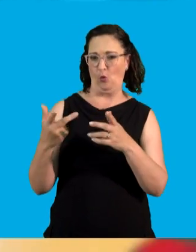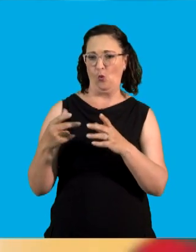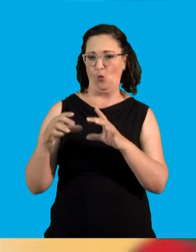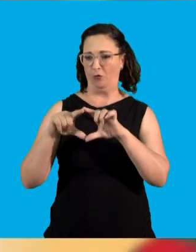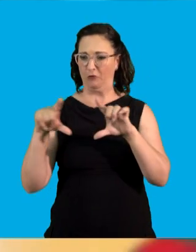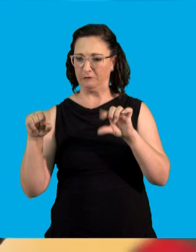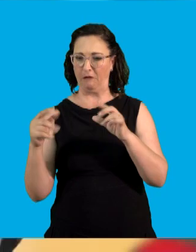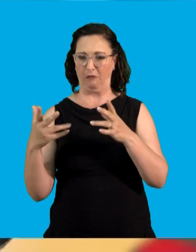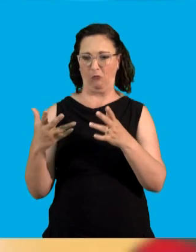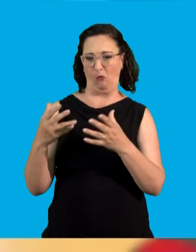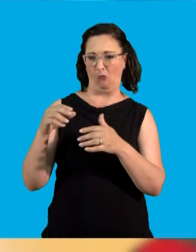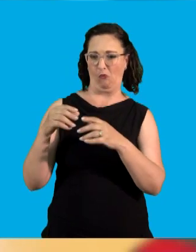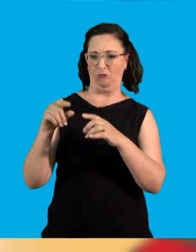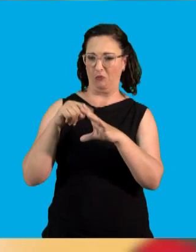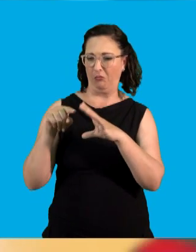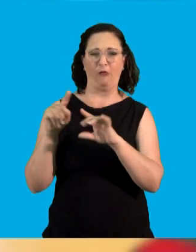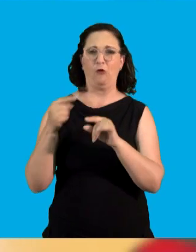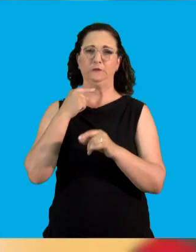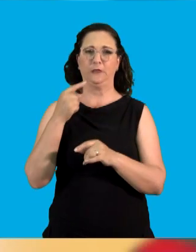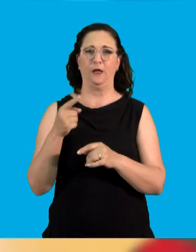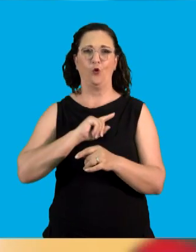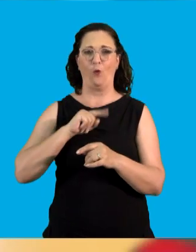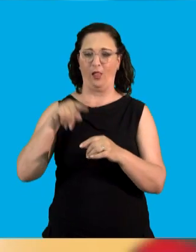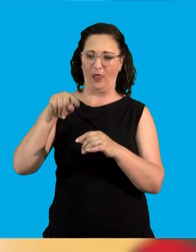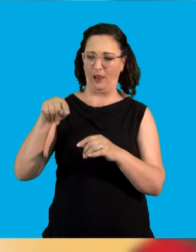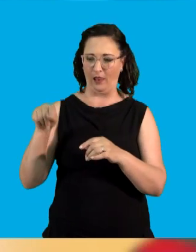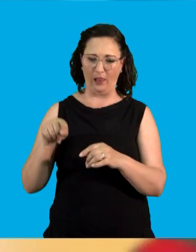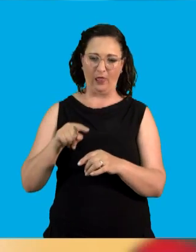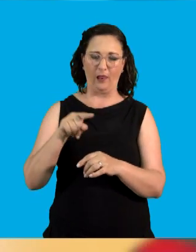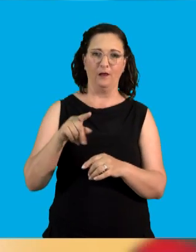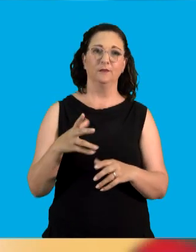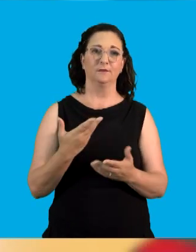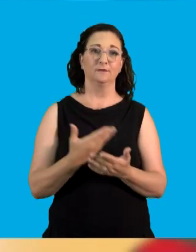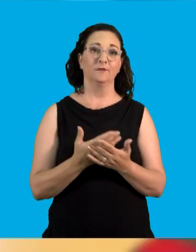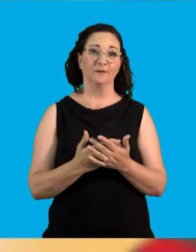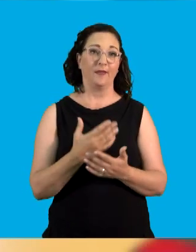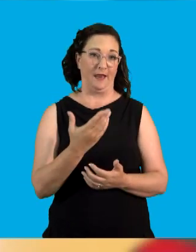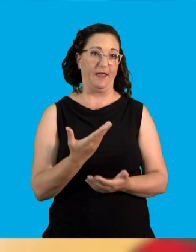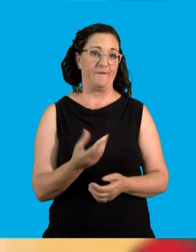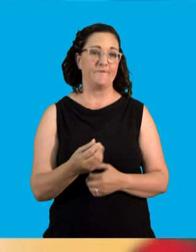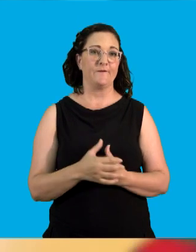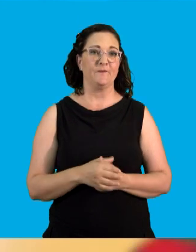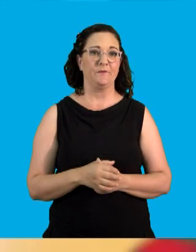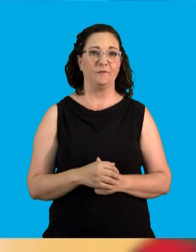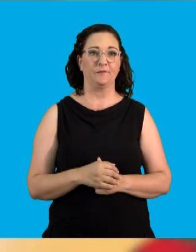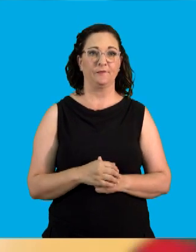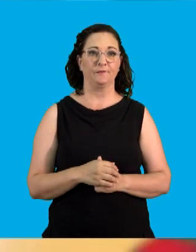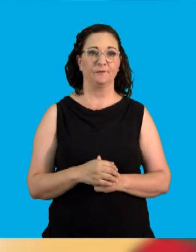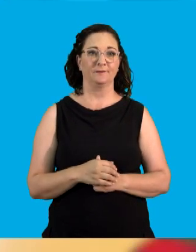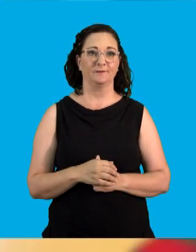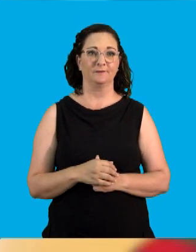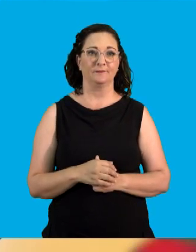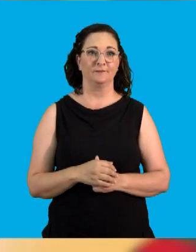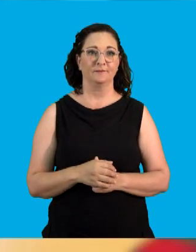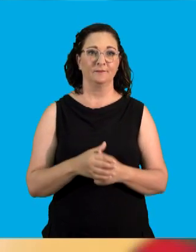a rectangle, it's a what, it's an irregular shape. So those are the shapes that the star can have, okay?